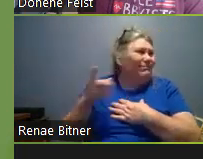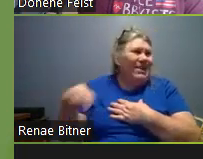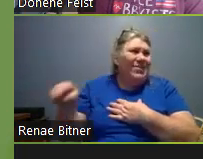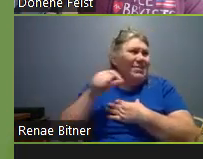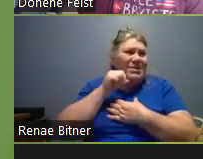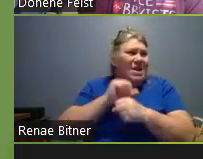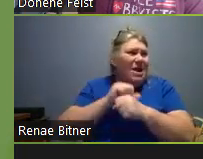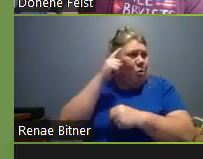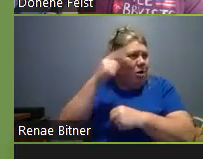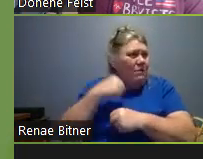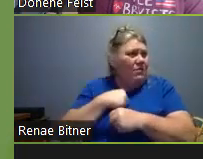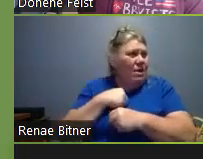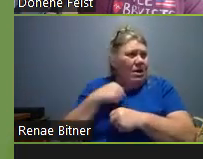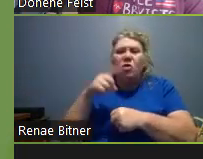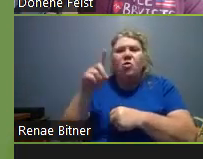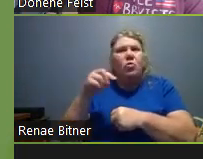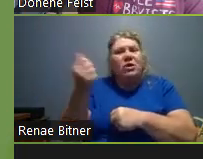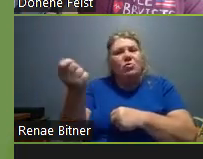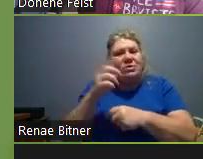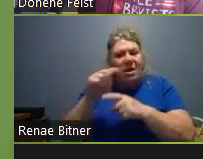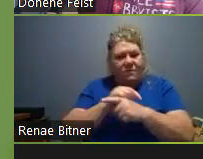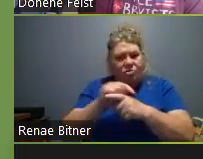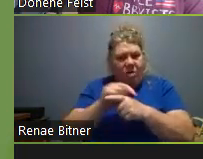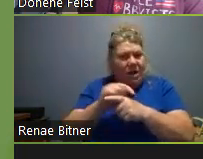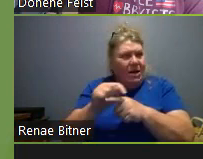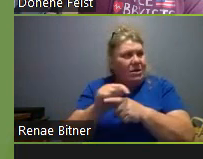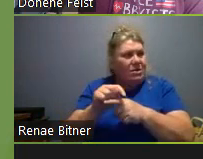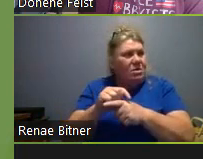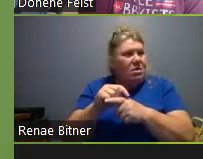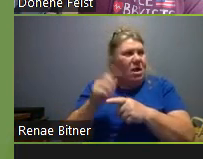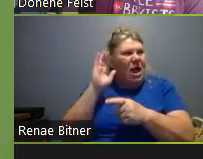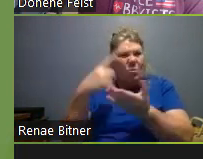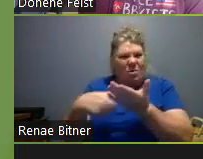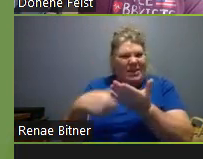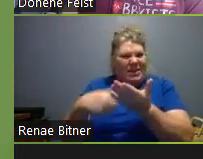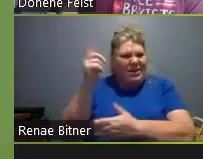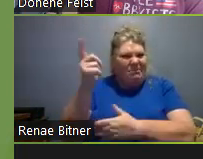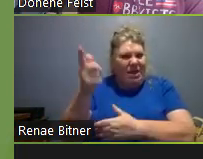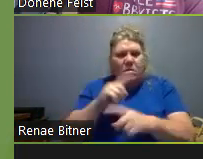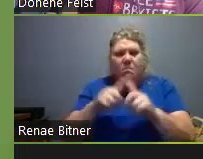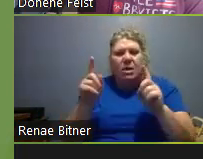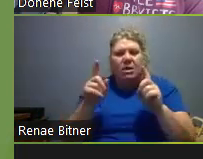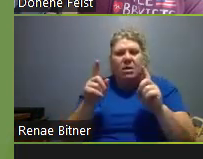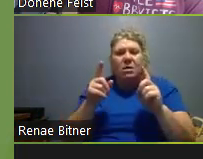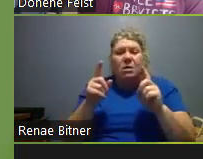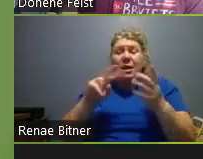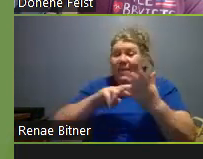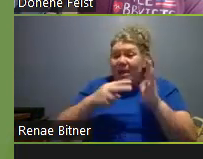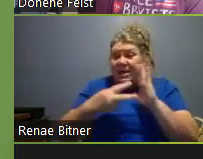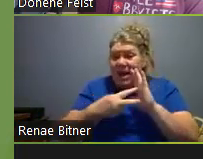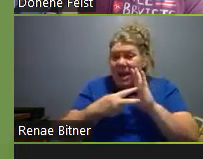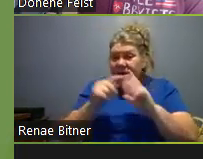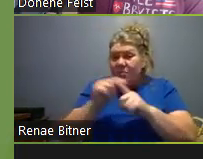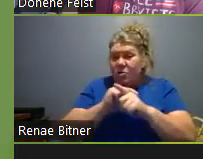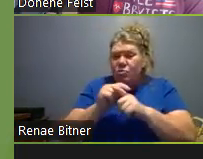And we do several trainings that we have, and I'll talk about those later, but the intent of those is to